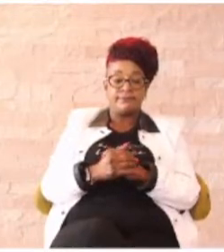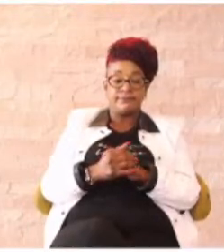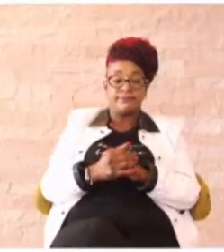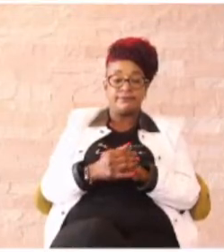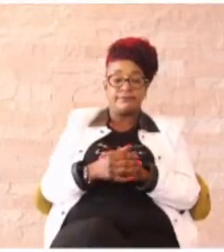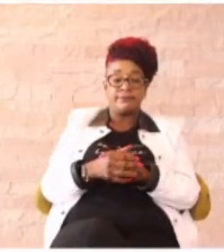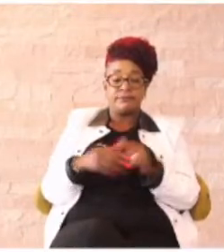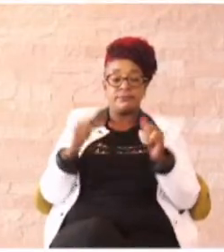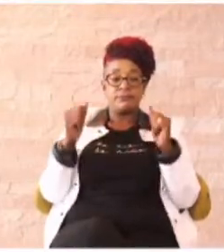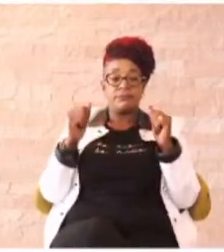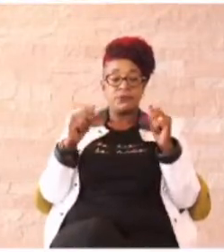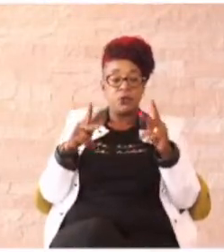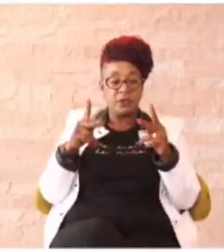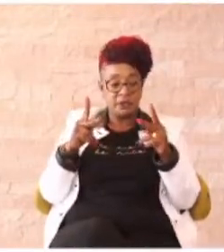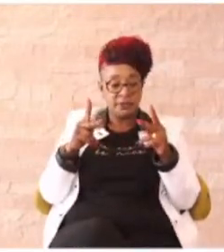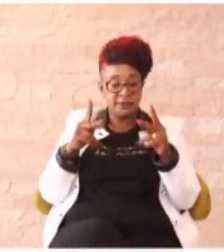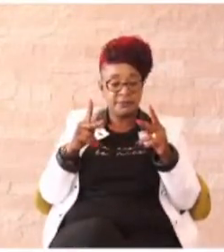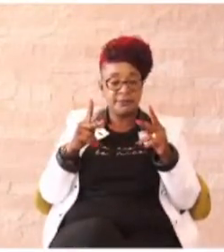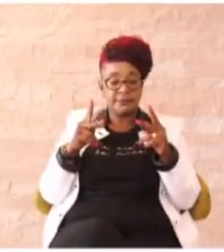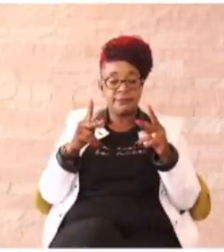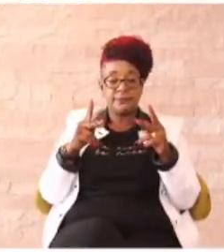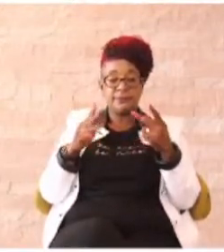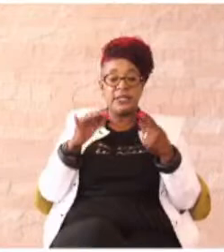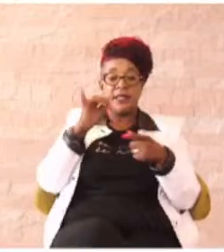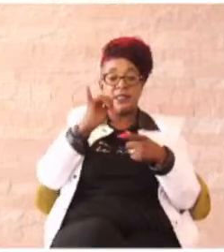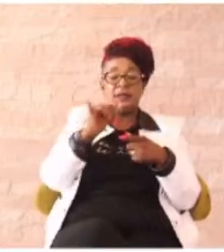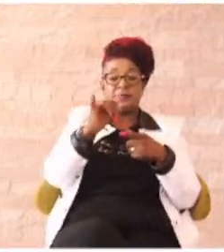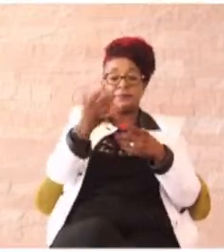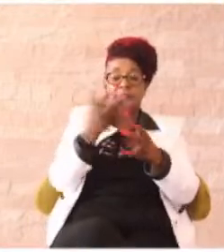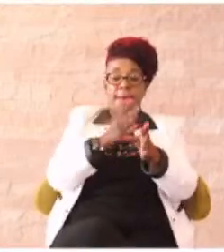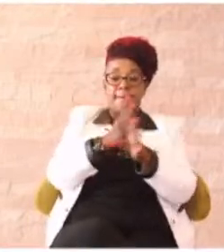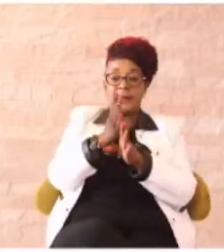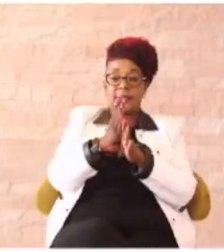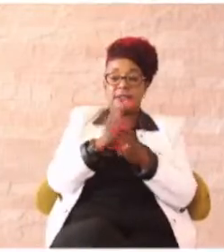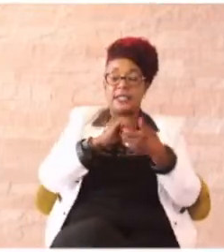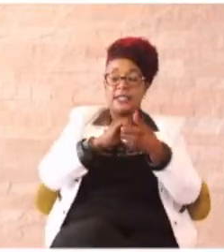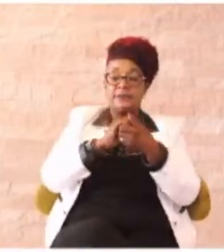Okay. Regarding the male engagement,